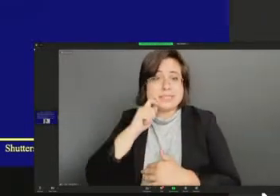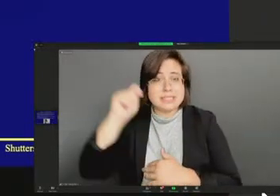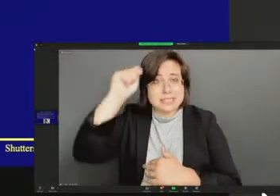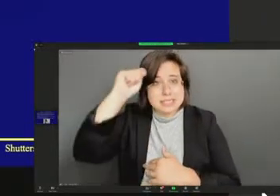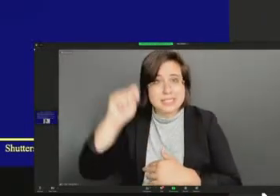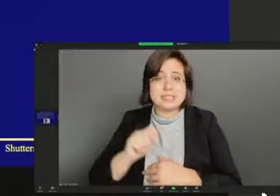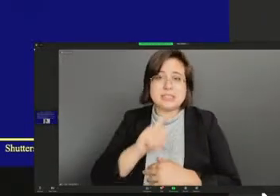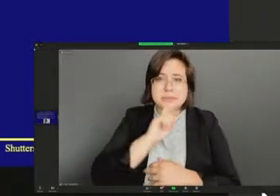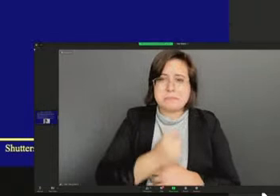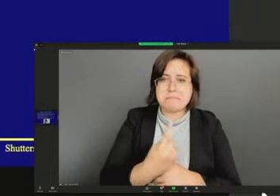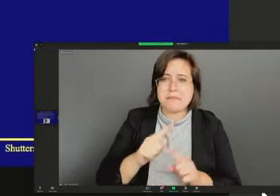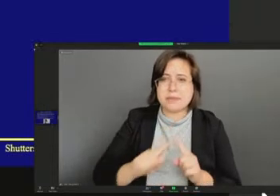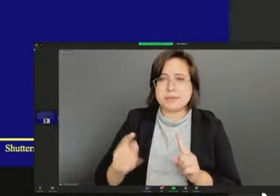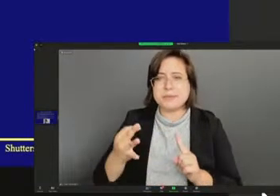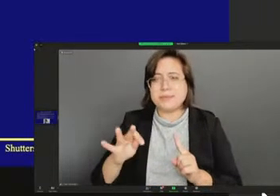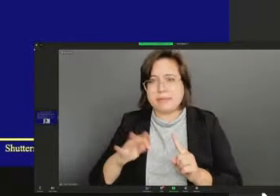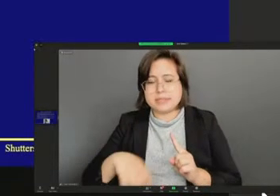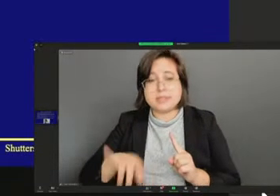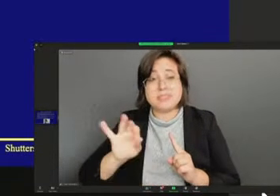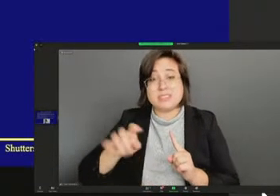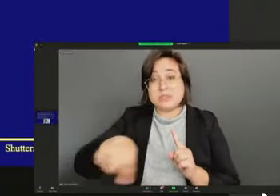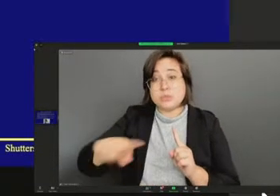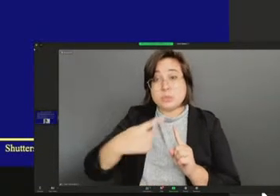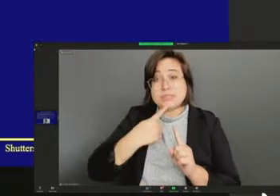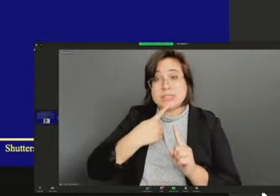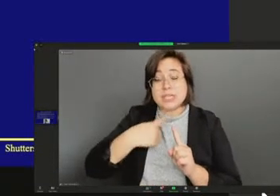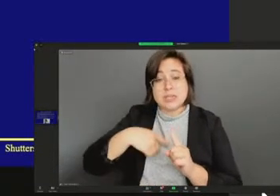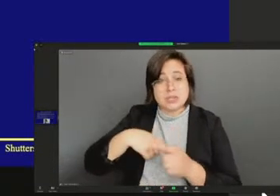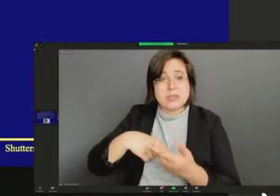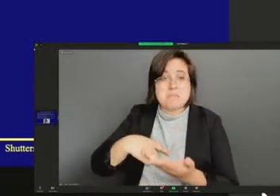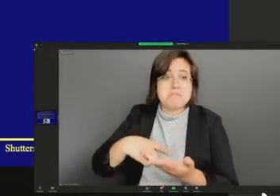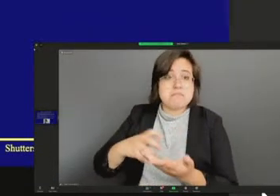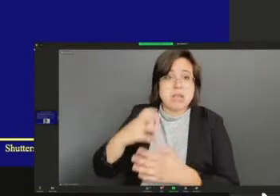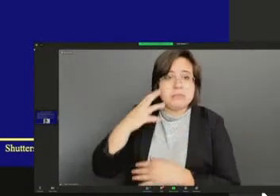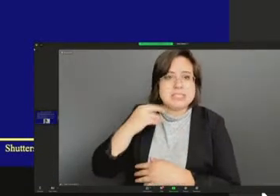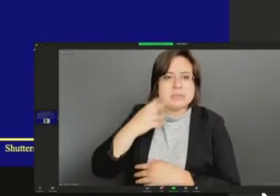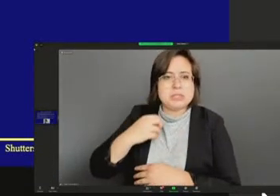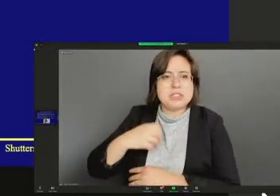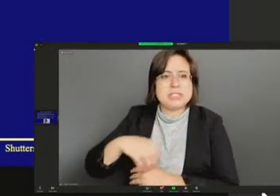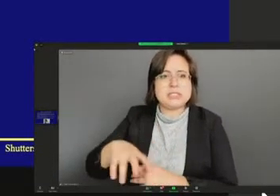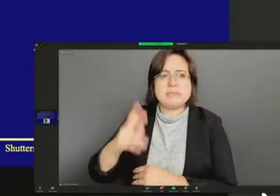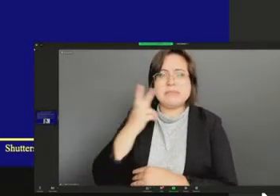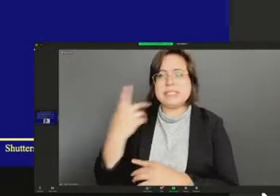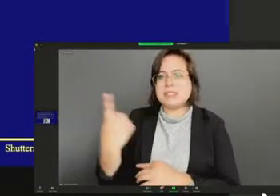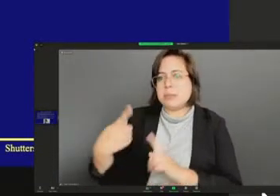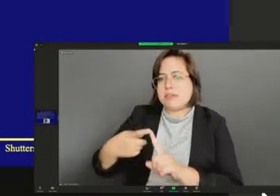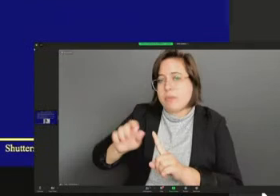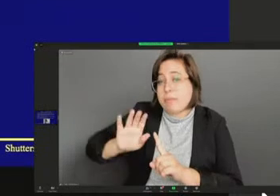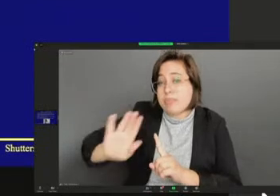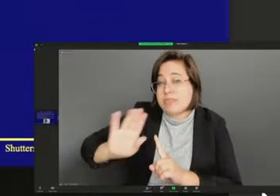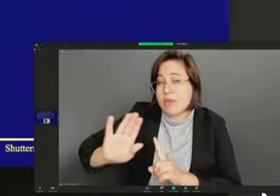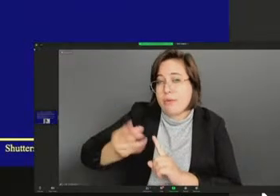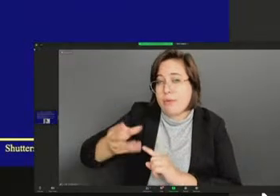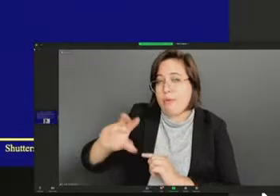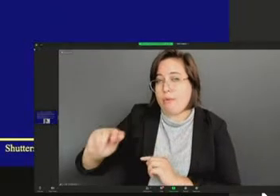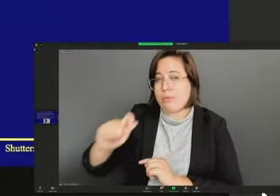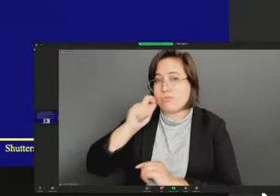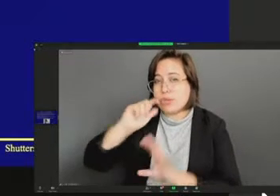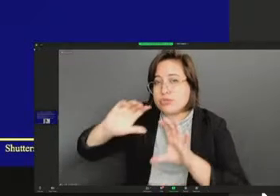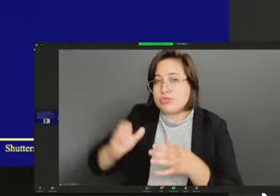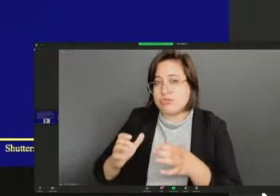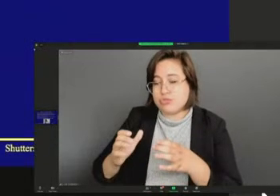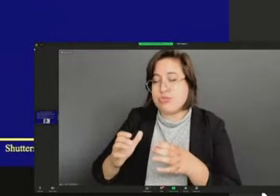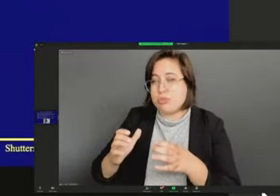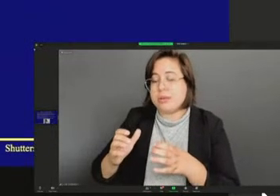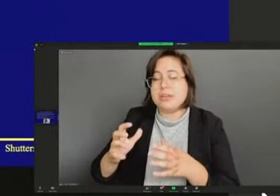those who report higher levels of seeing someone from their racial group being arrested by the